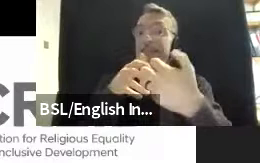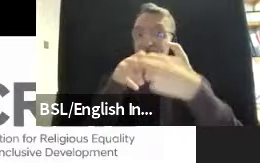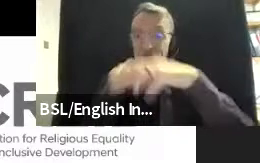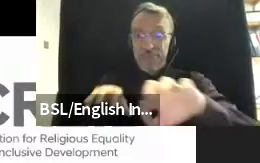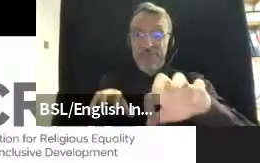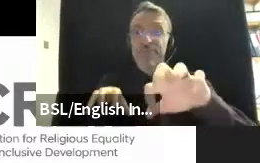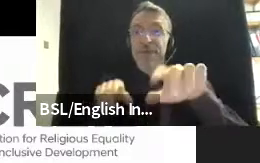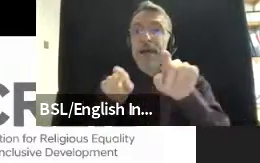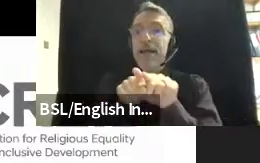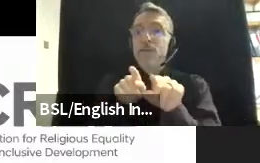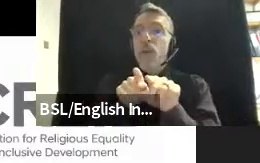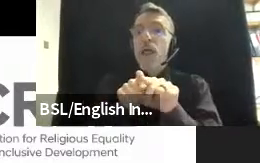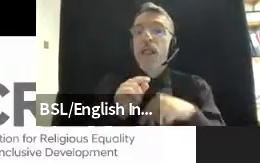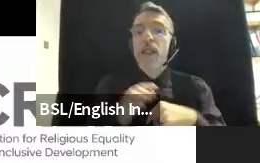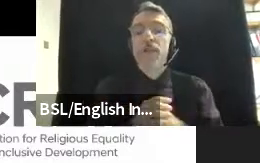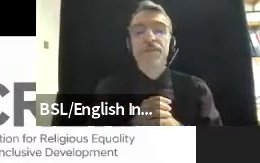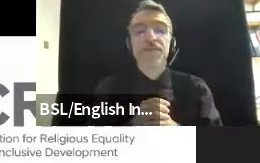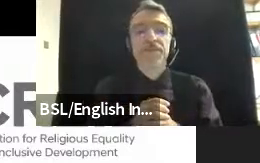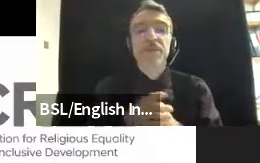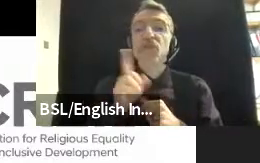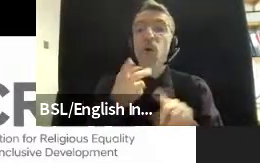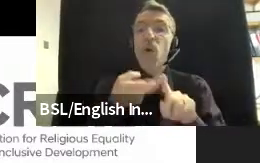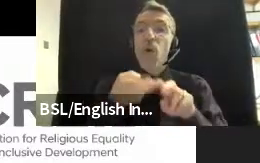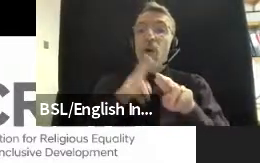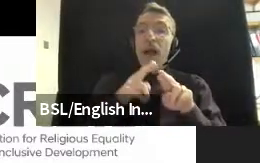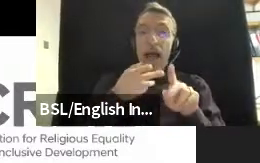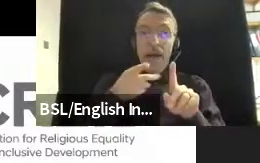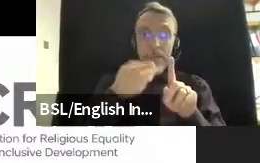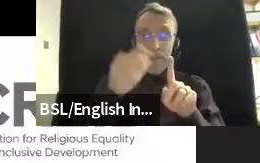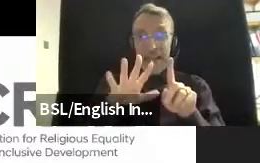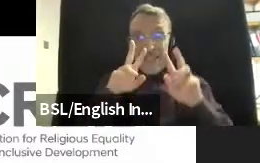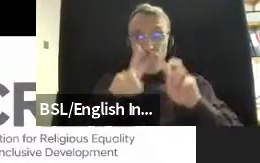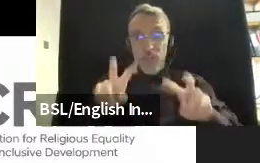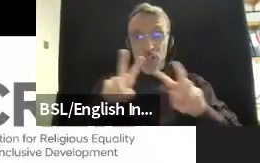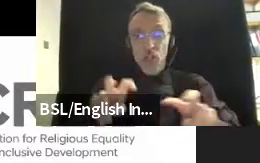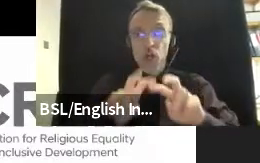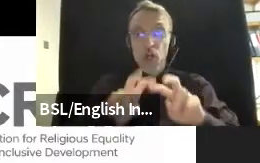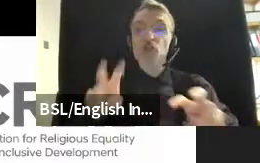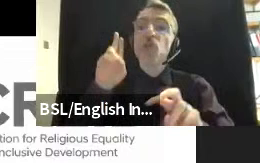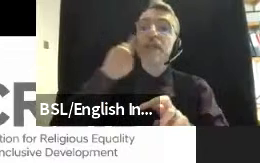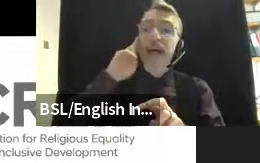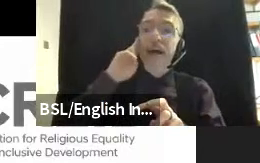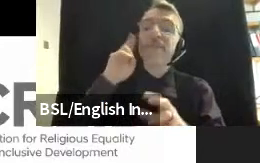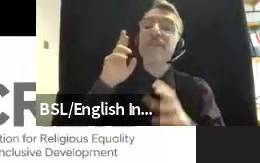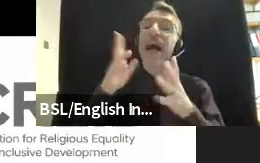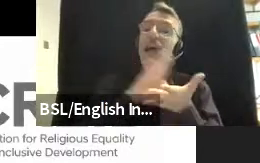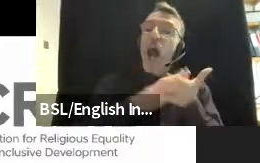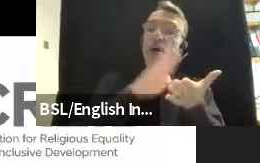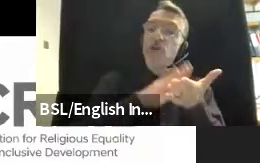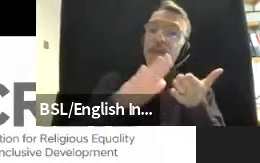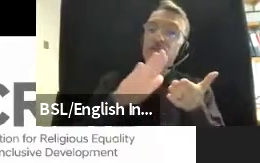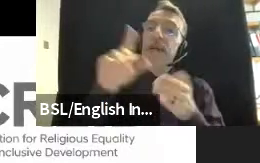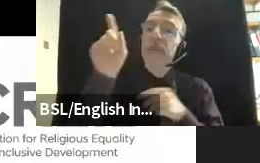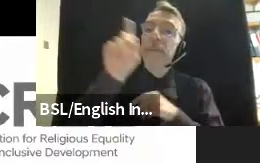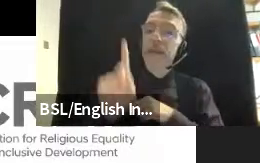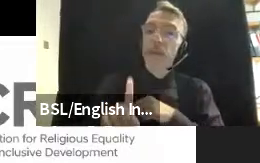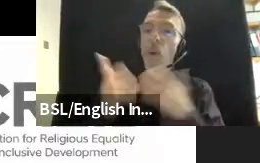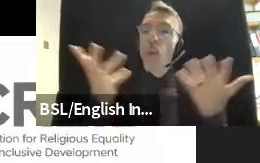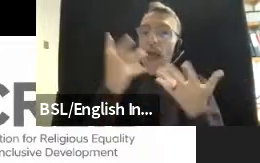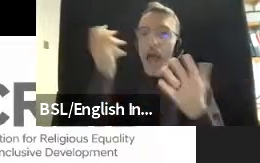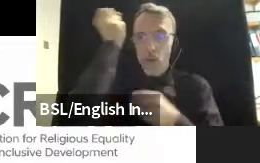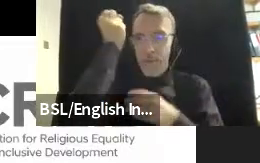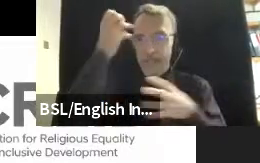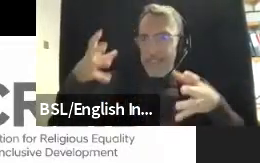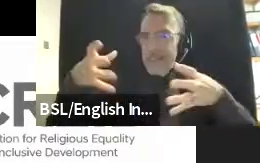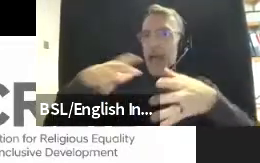introduce, I did research with deaf and hard of hearing people in Uzbekistan, which